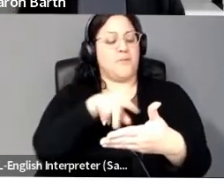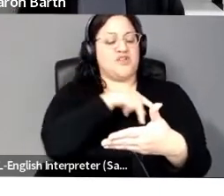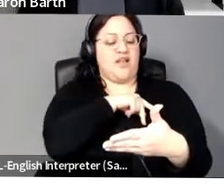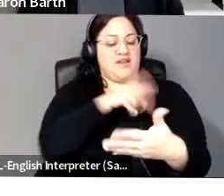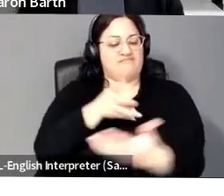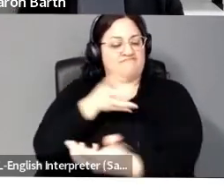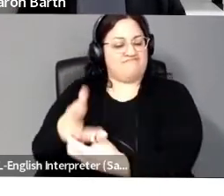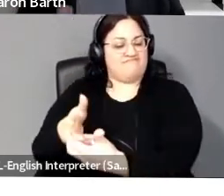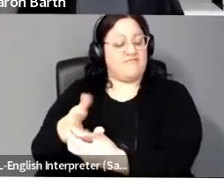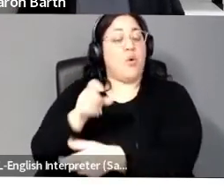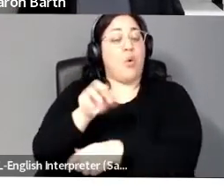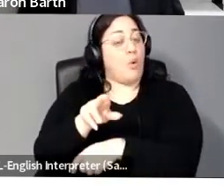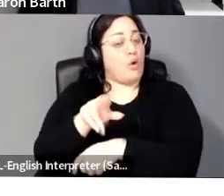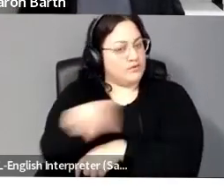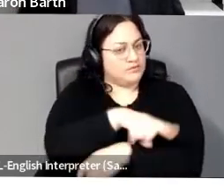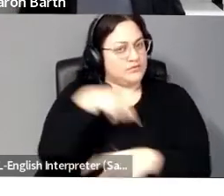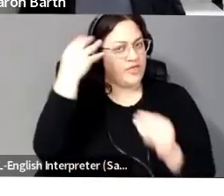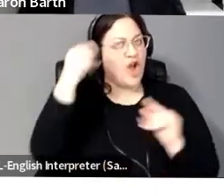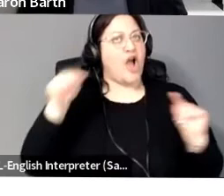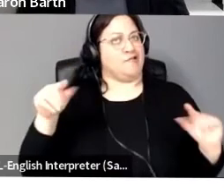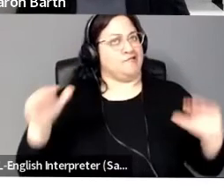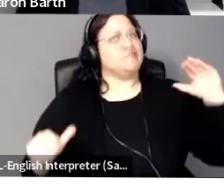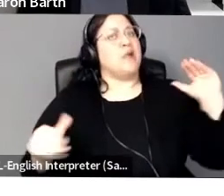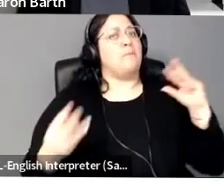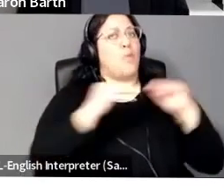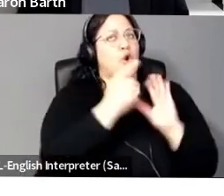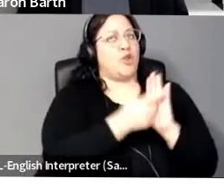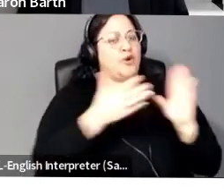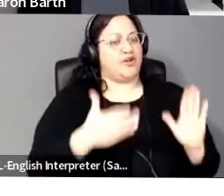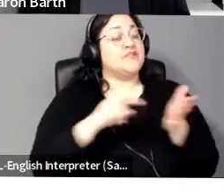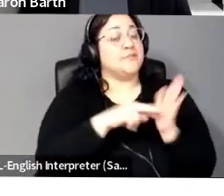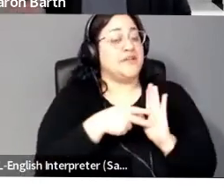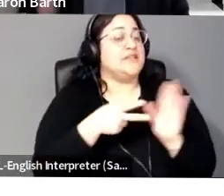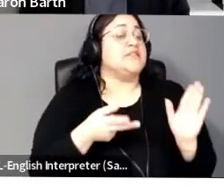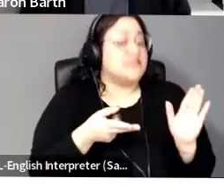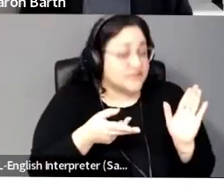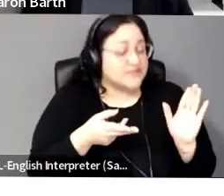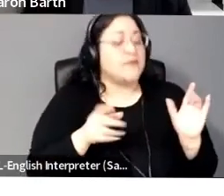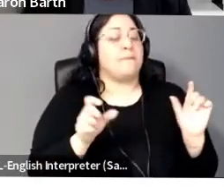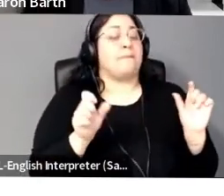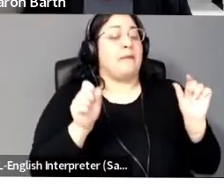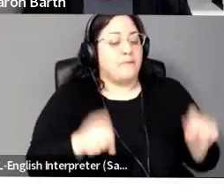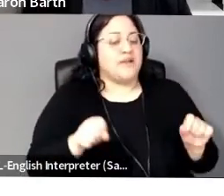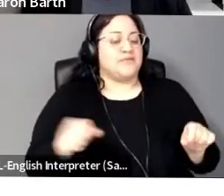right now are thinking, I don't even remember seeing these